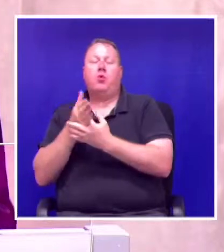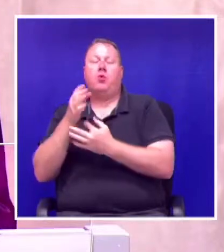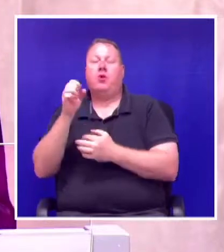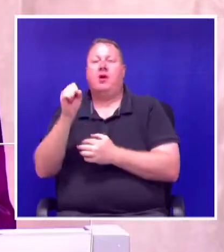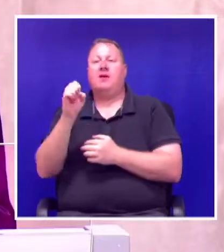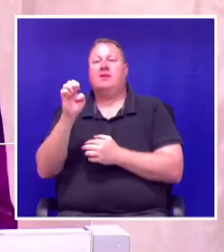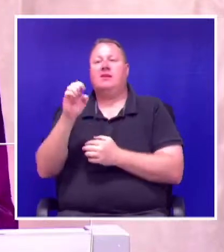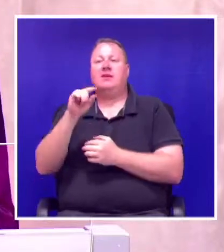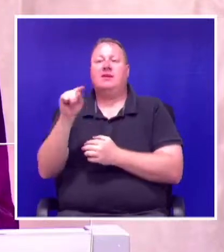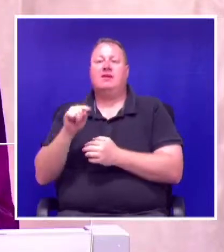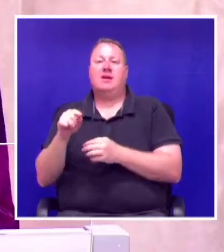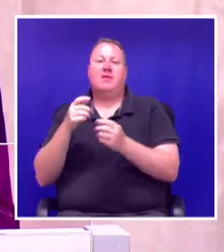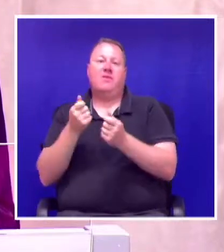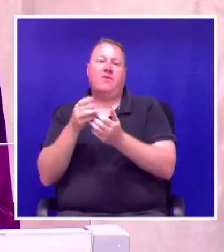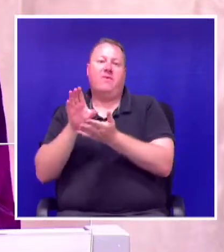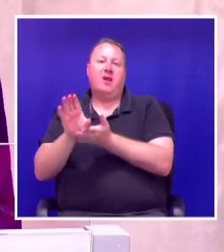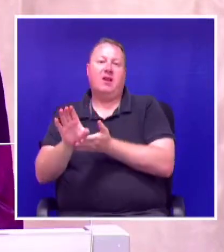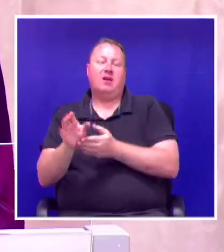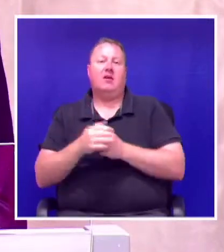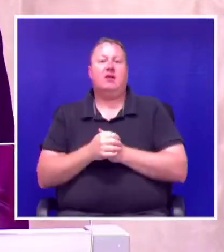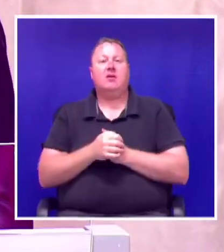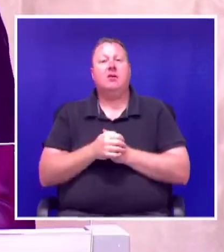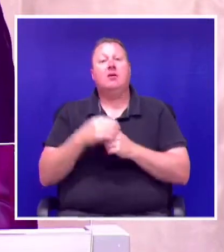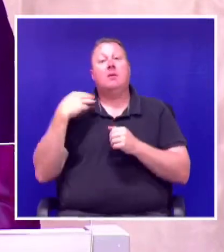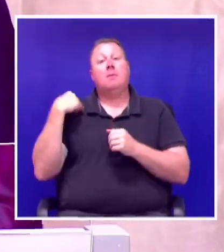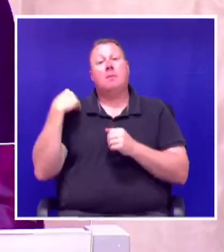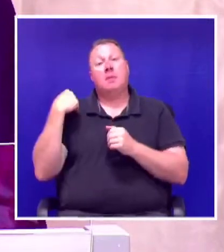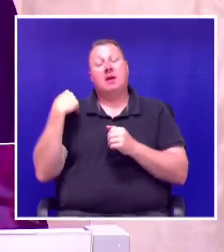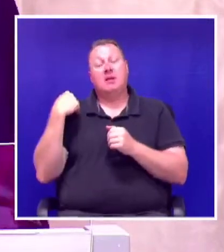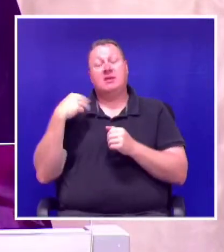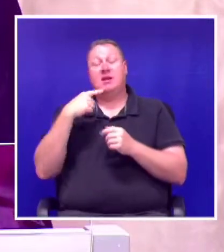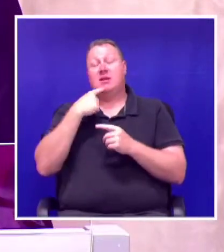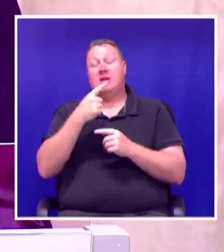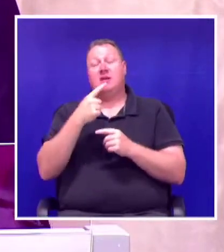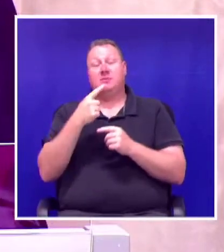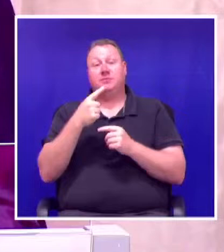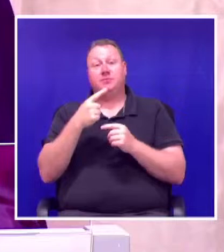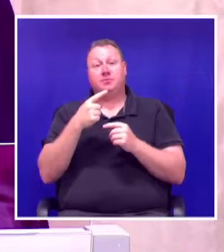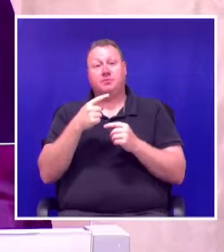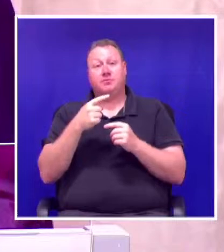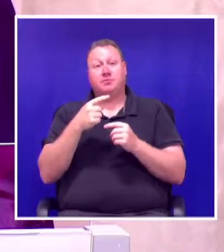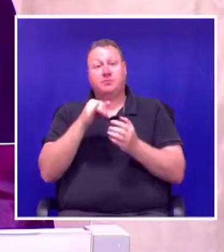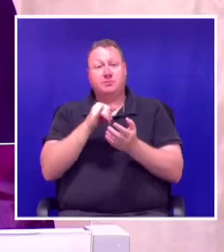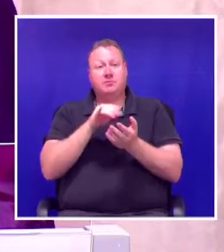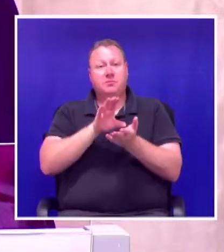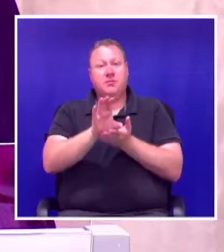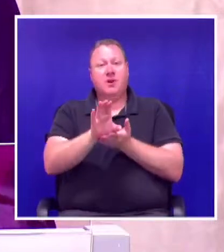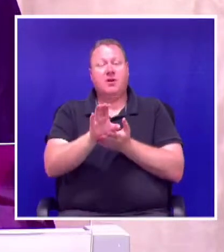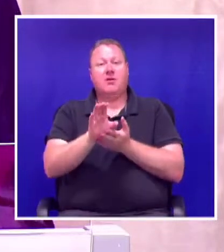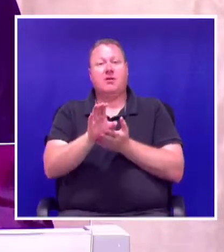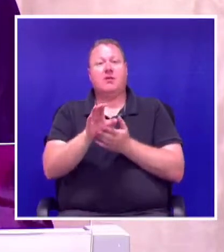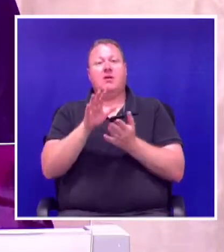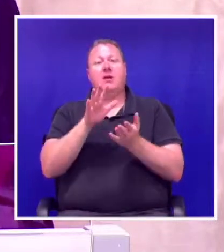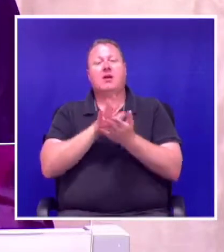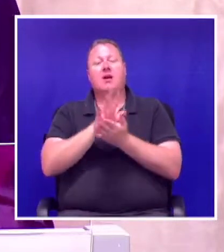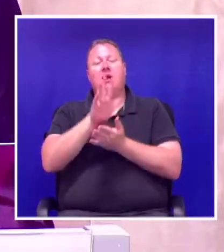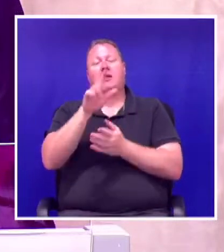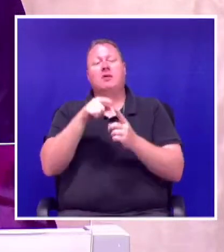According to the Minister, the SEZs have generated investments amounting to 19.6 billion